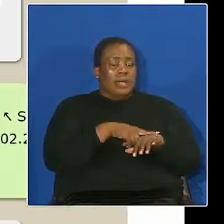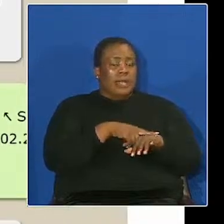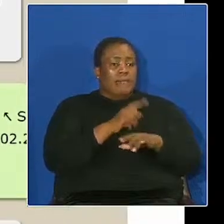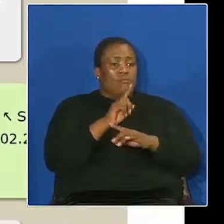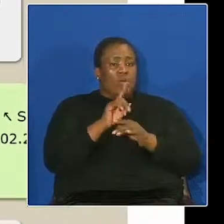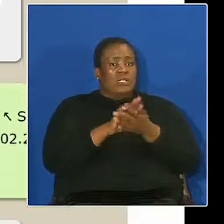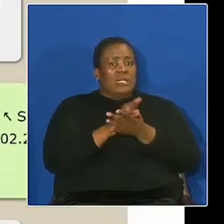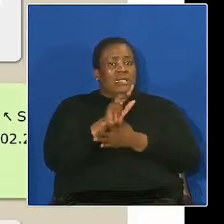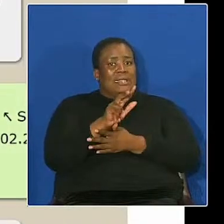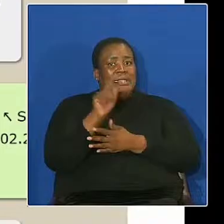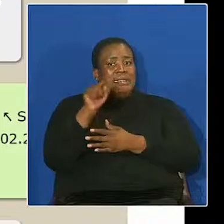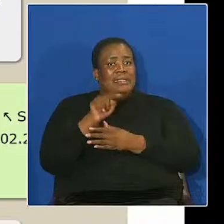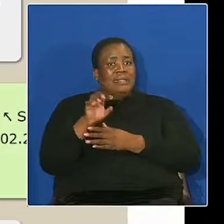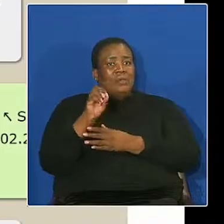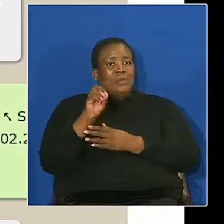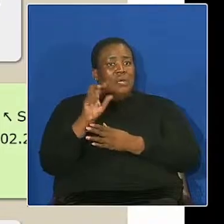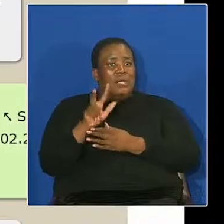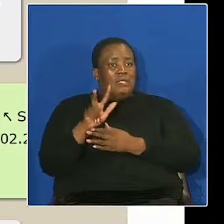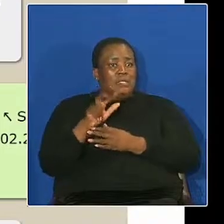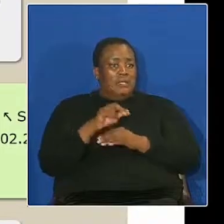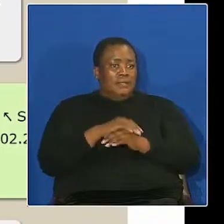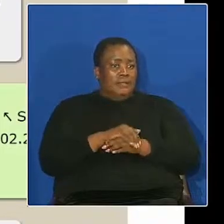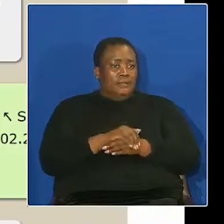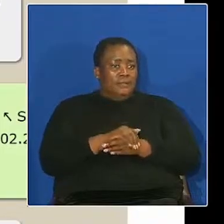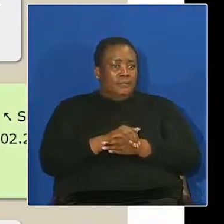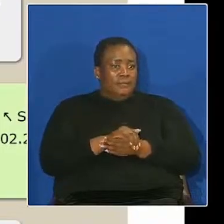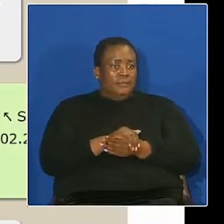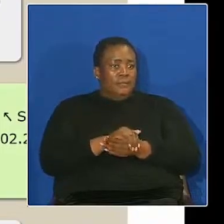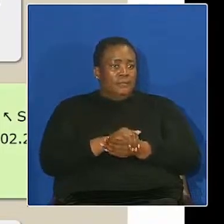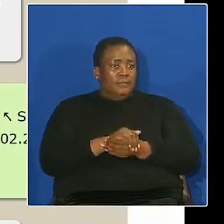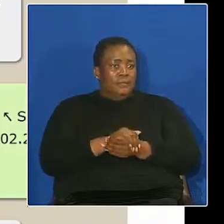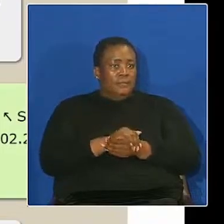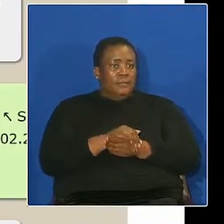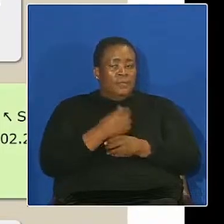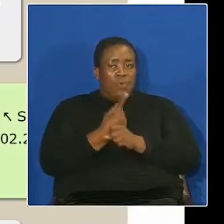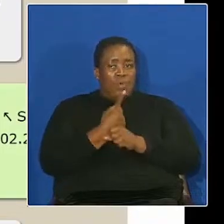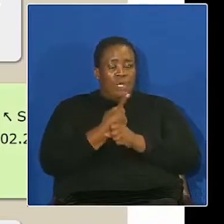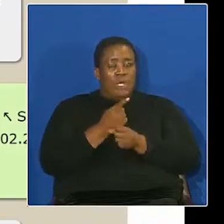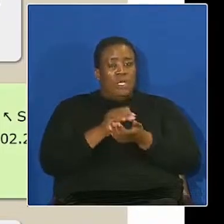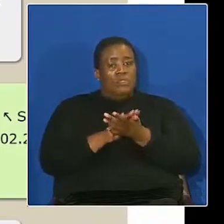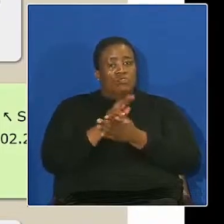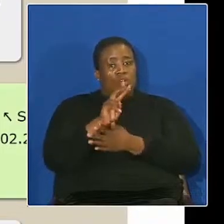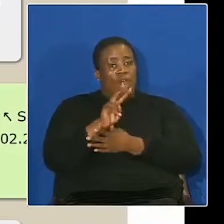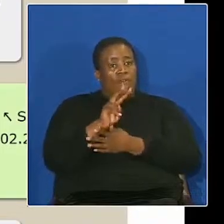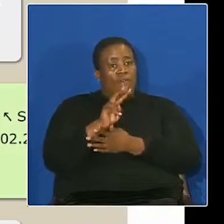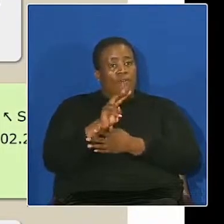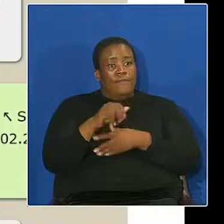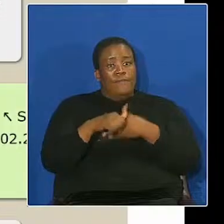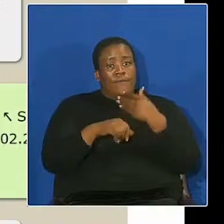1808. And then only on the 12th of March,